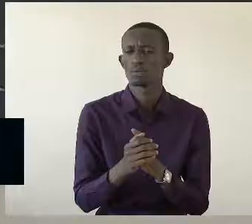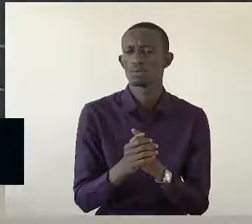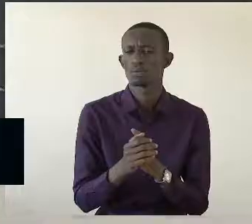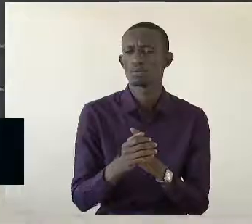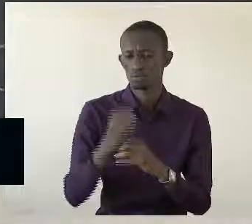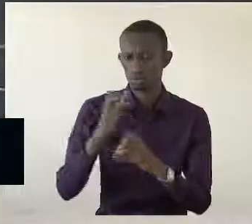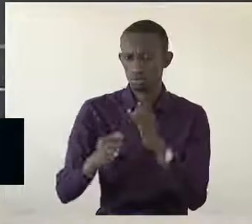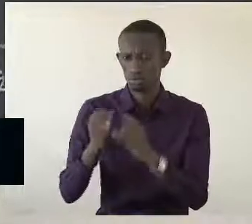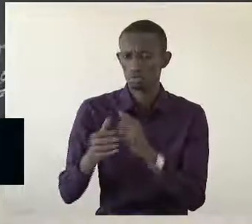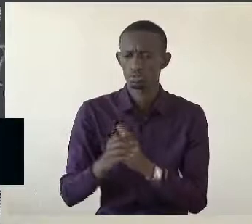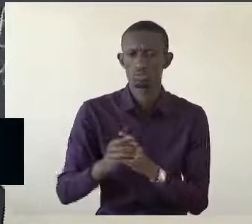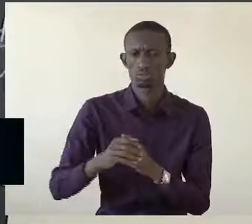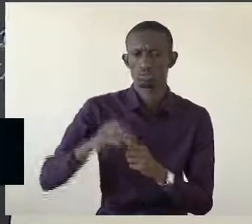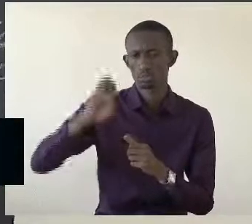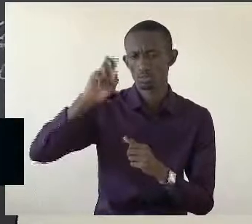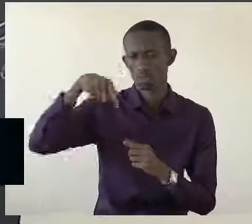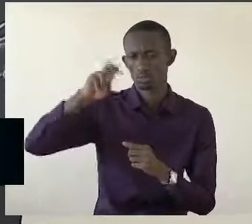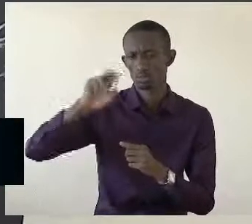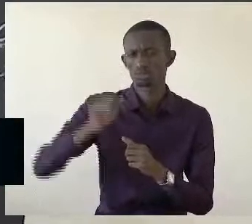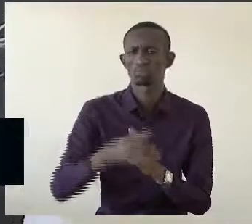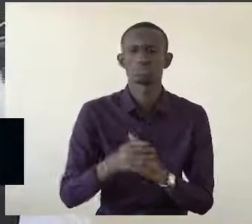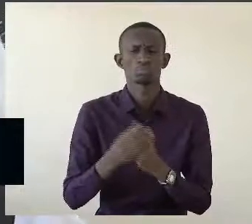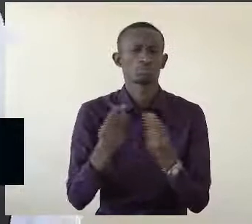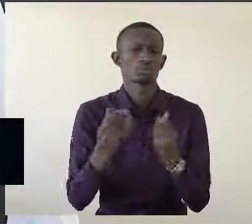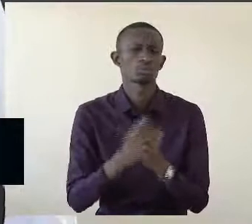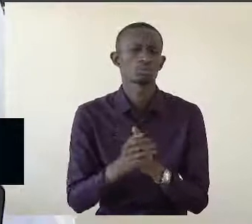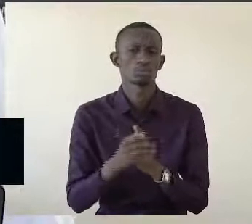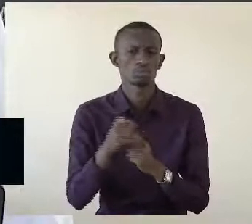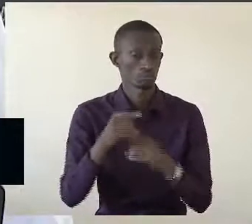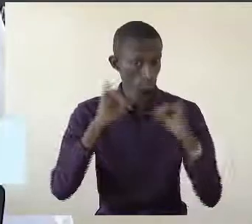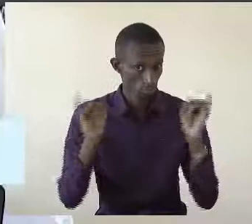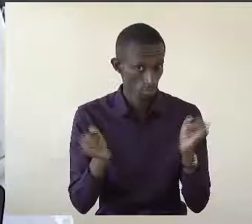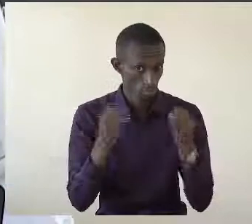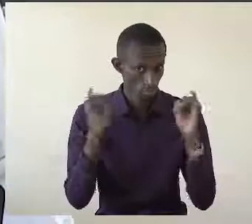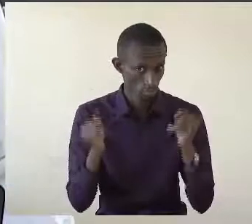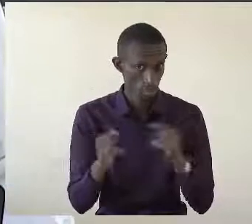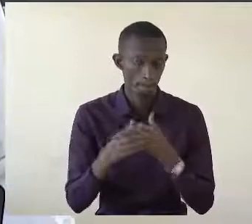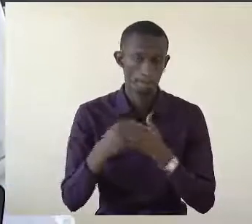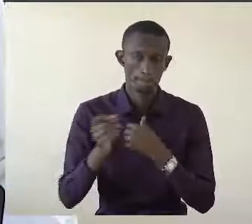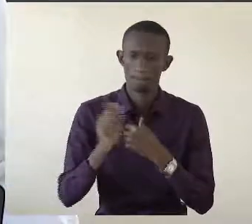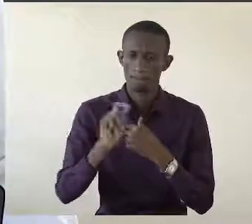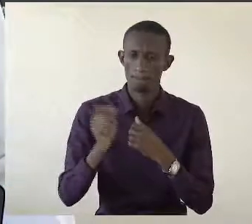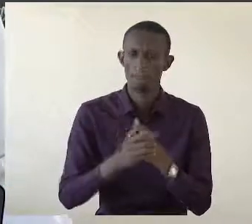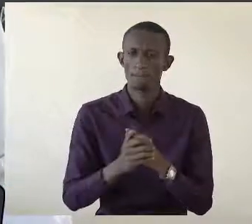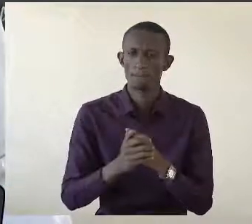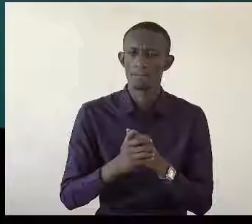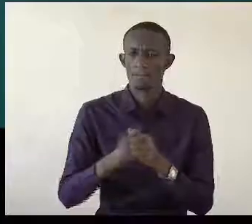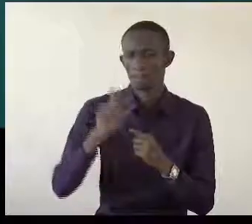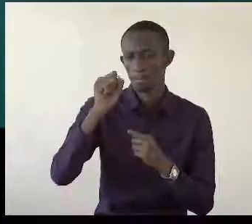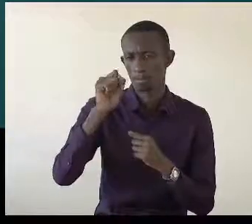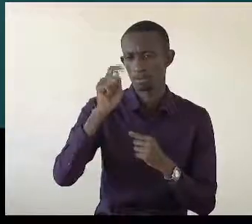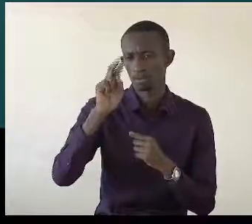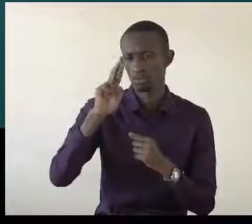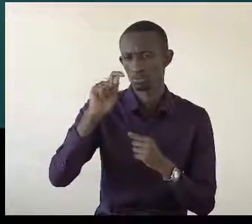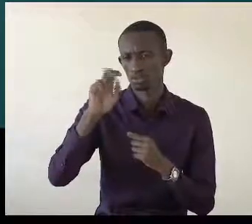very simple. So you will try the remaining question, this one. You write the structure formula, and even the